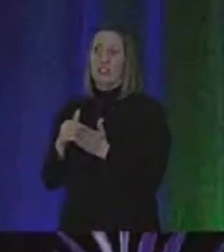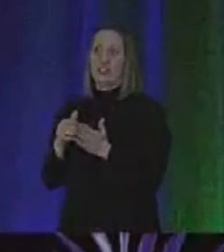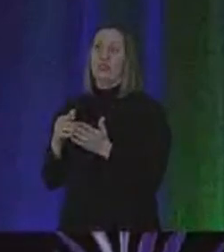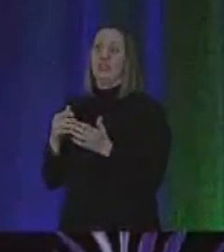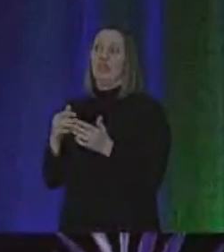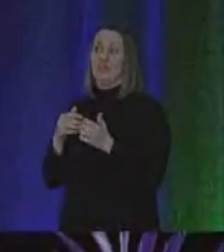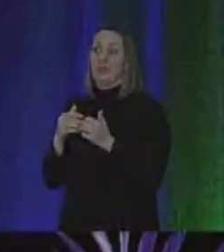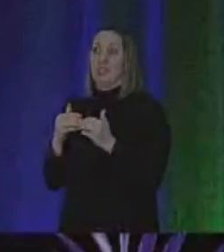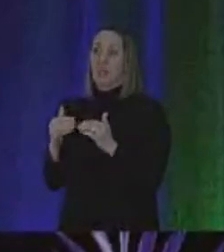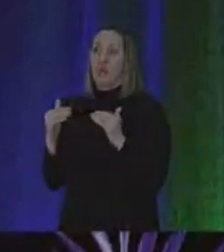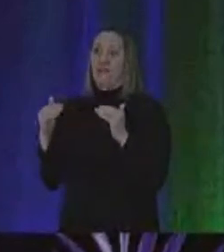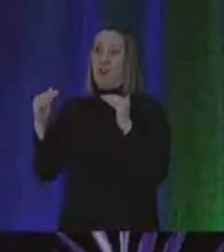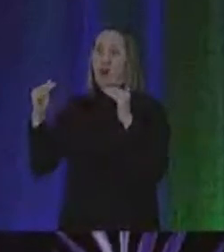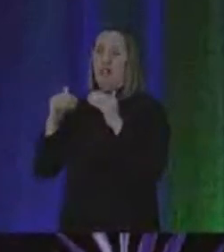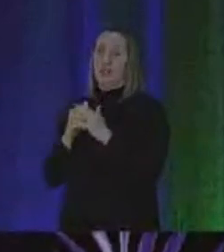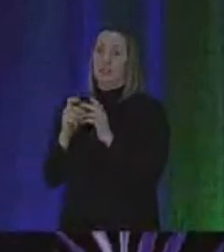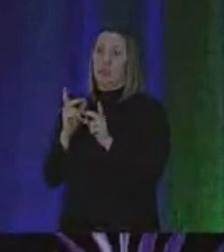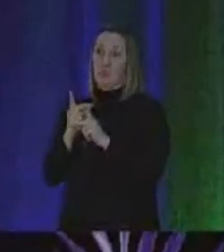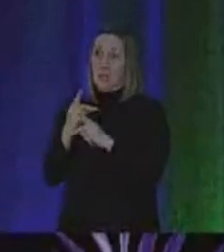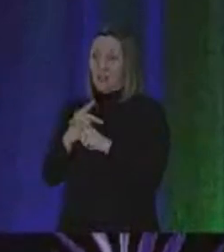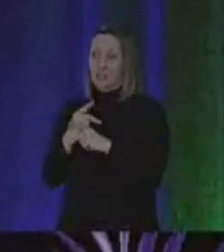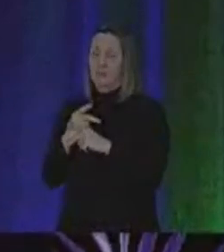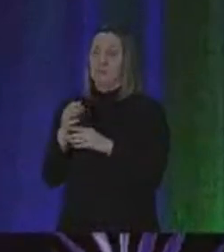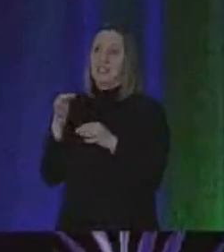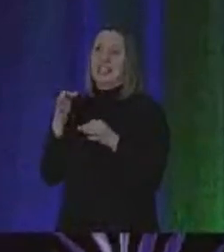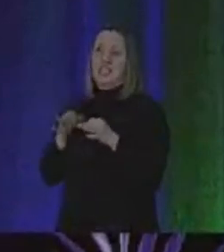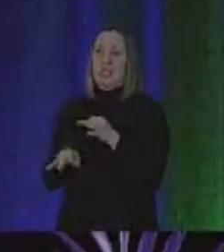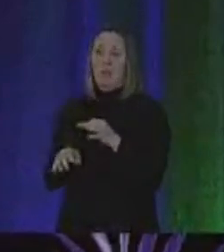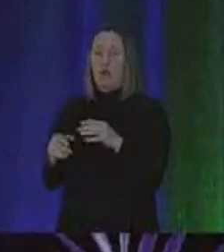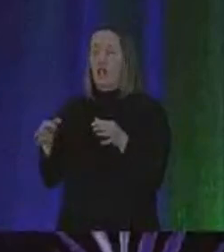production with them. And they have simple pricing models.